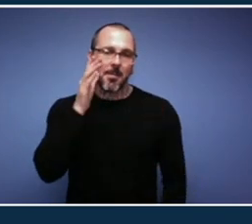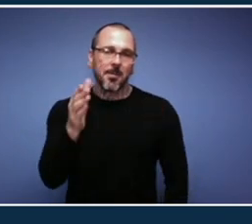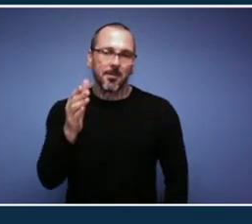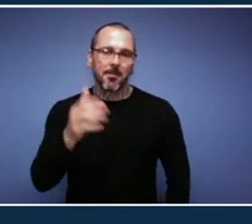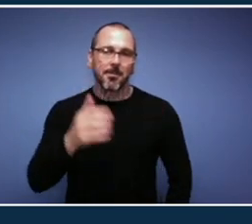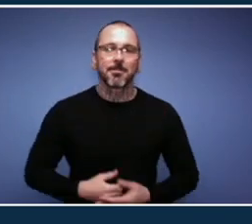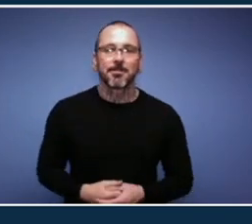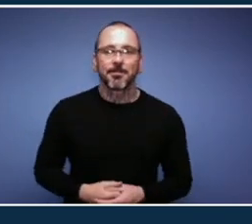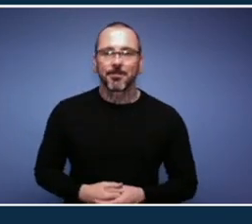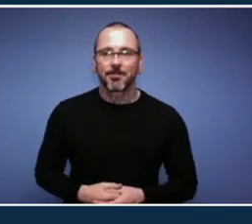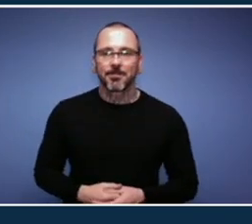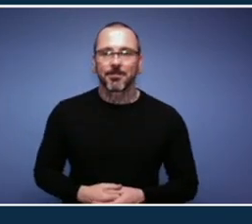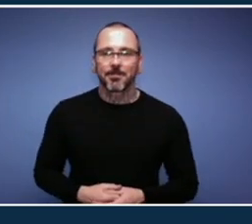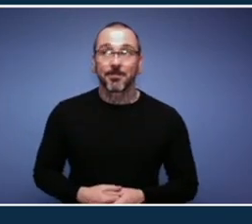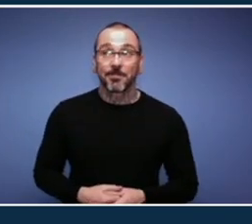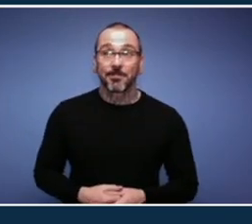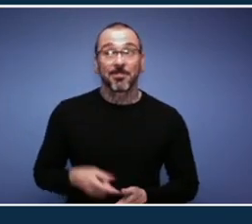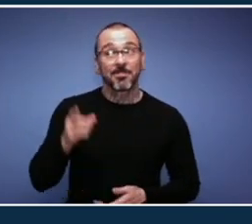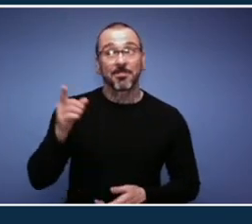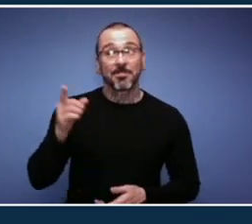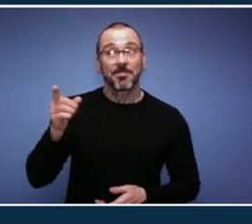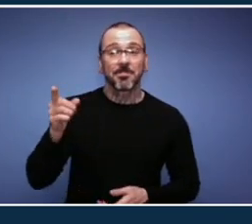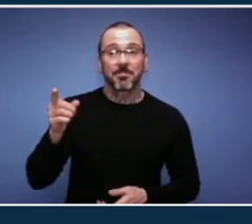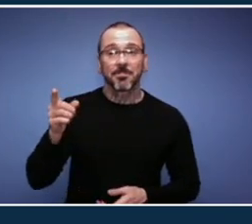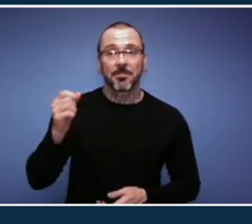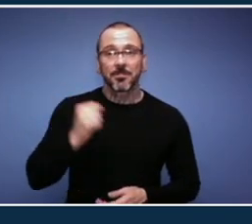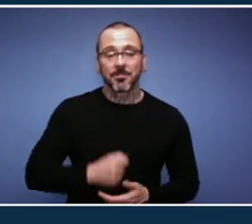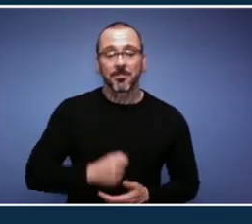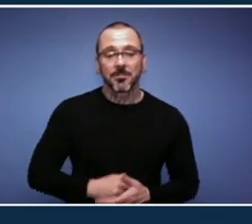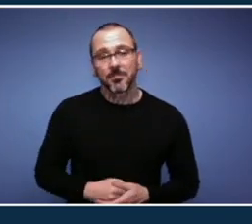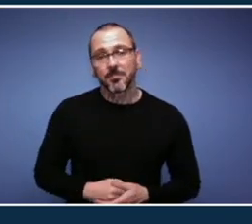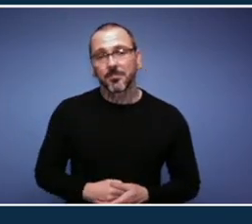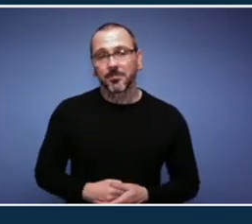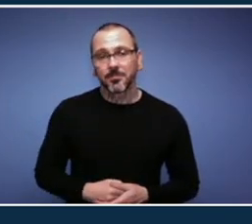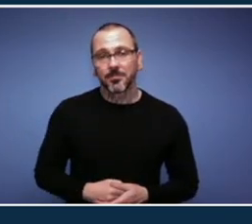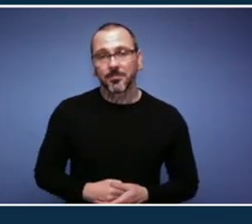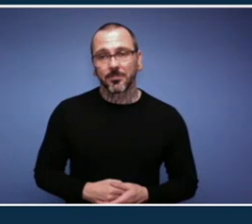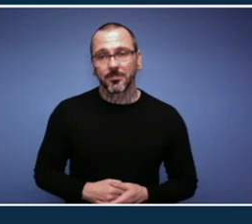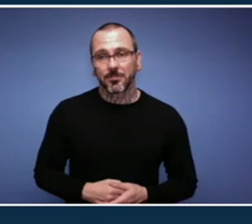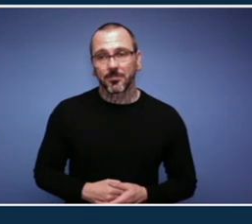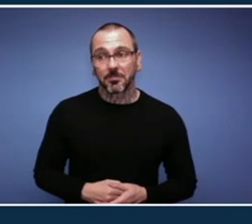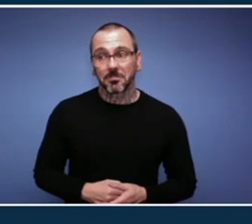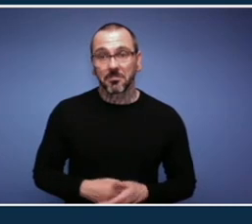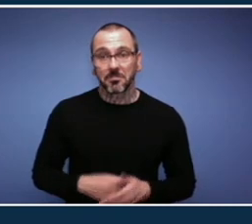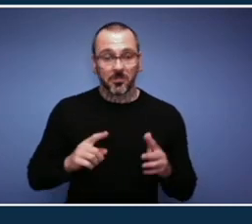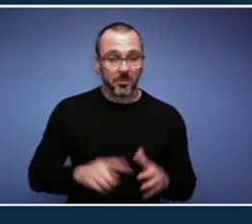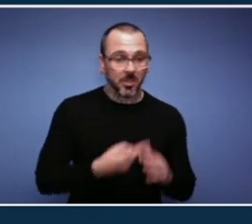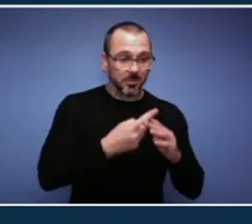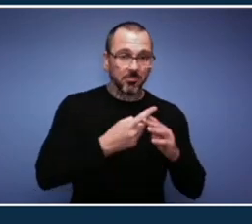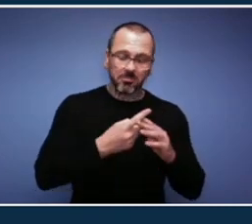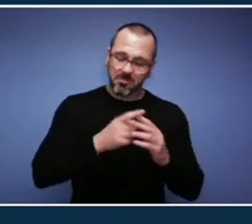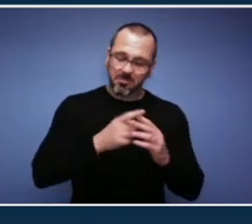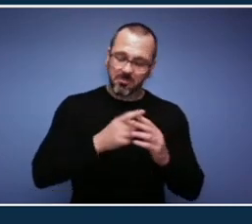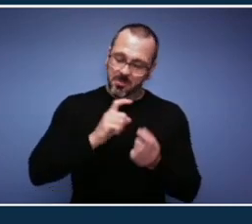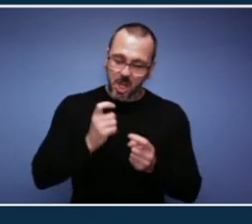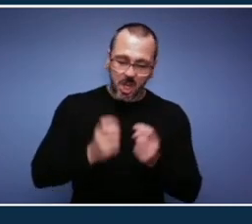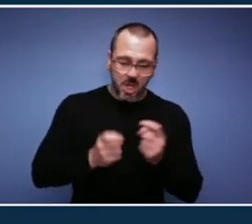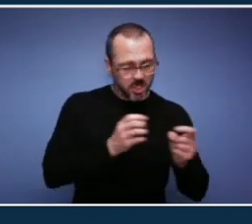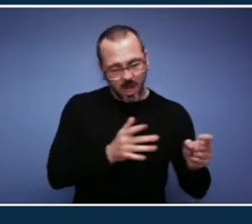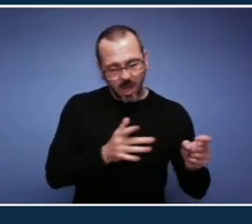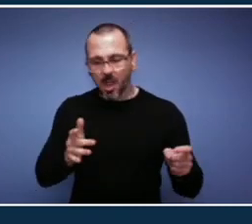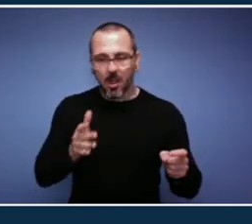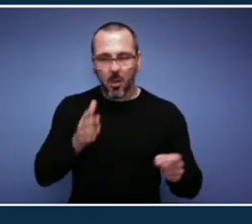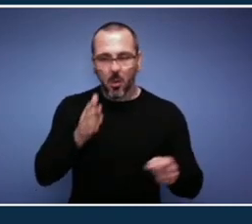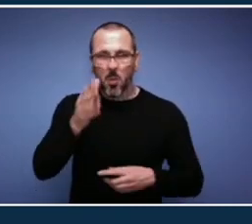and that they're going to provide us with information along the way so that we can evaluate whether it is